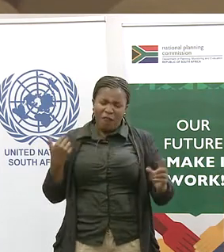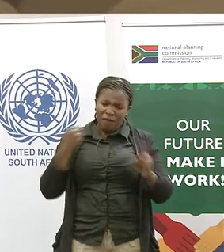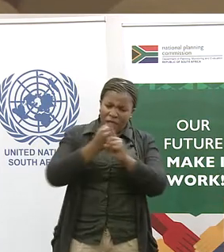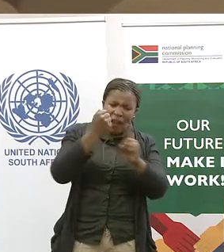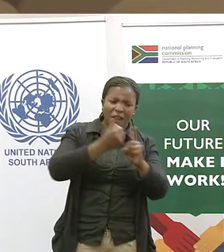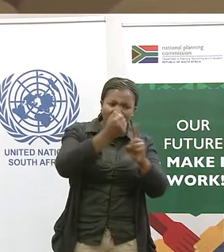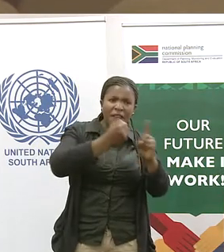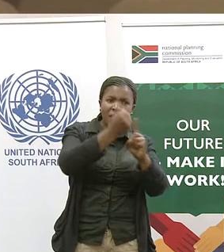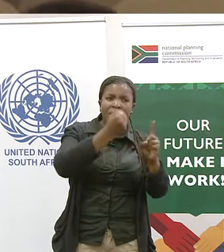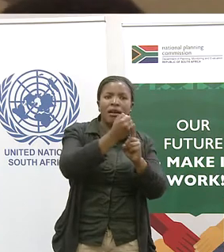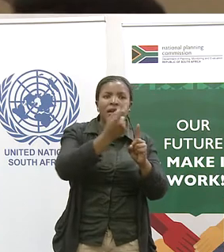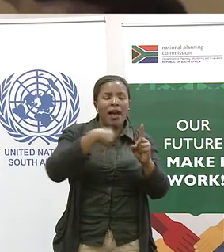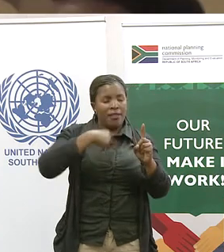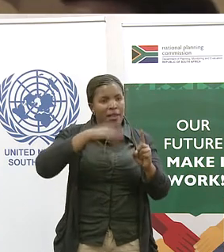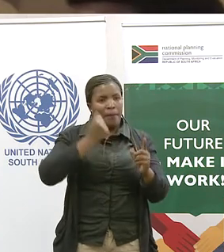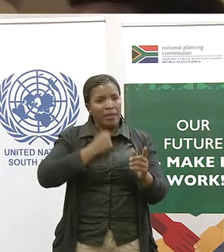that